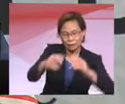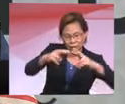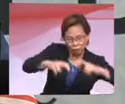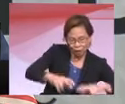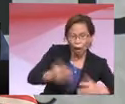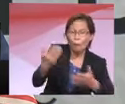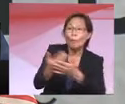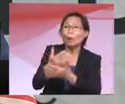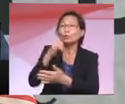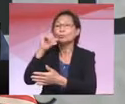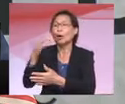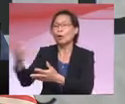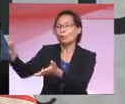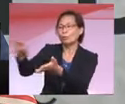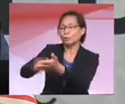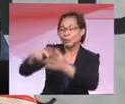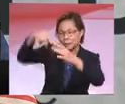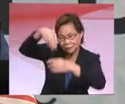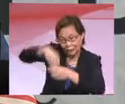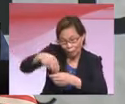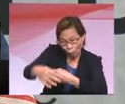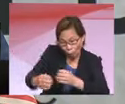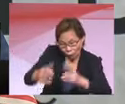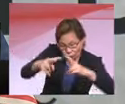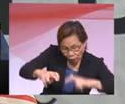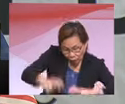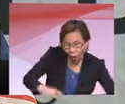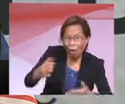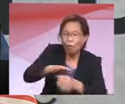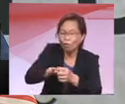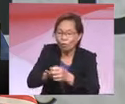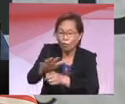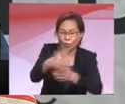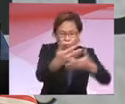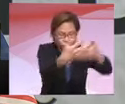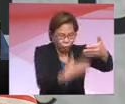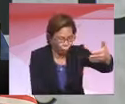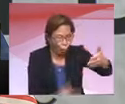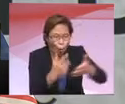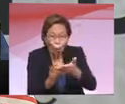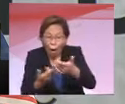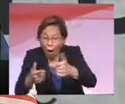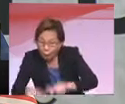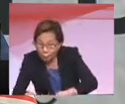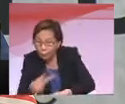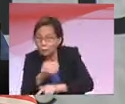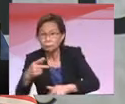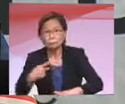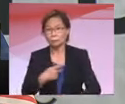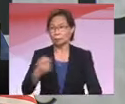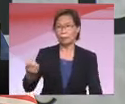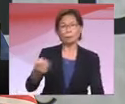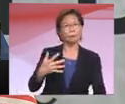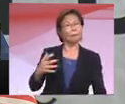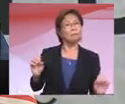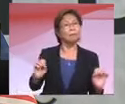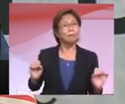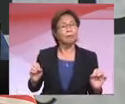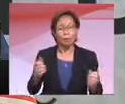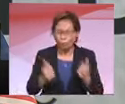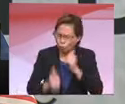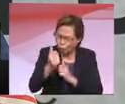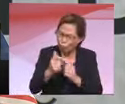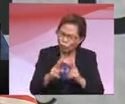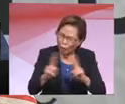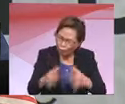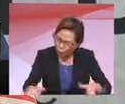only I got the report from internal investigation, a full report, what happened from the ground, and we were not informed. So it's very important